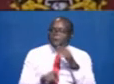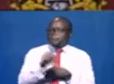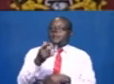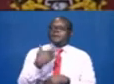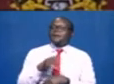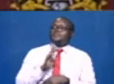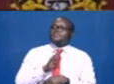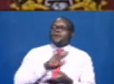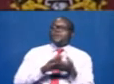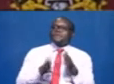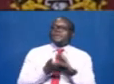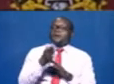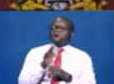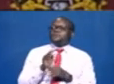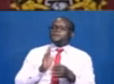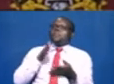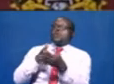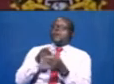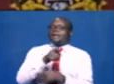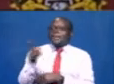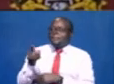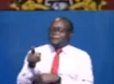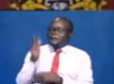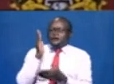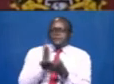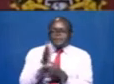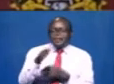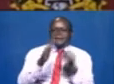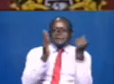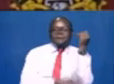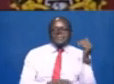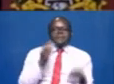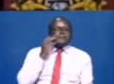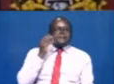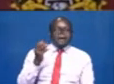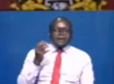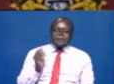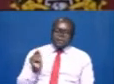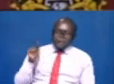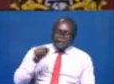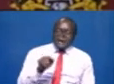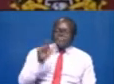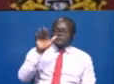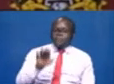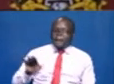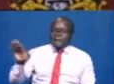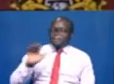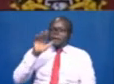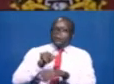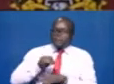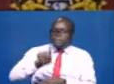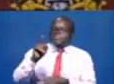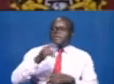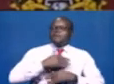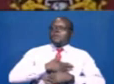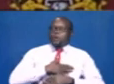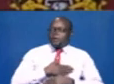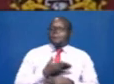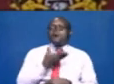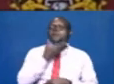without shouting them down. And it is sad that we come to a House where you call yourselves honorable men